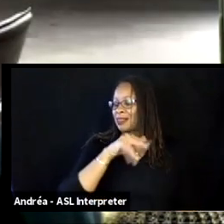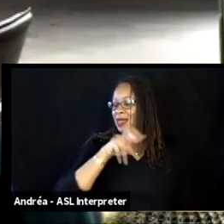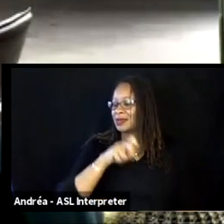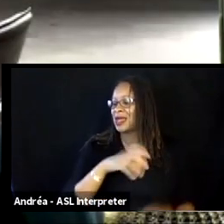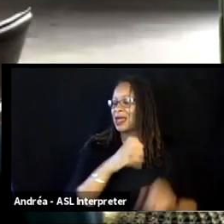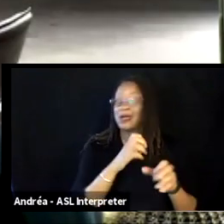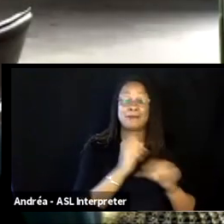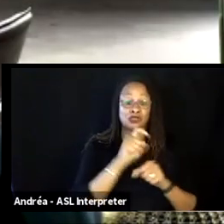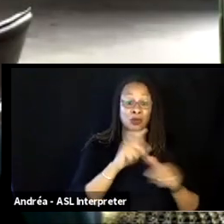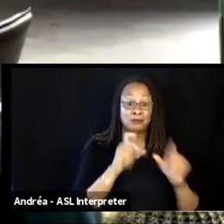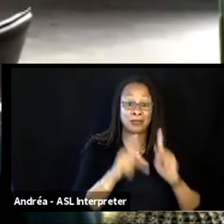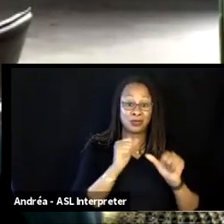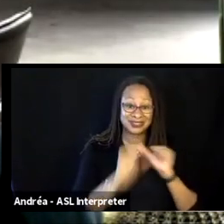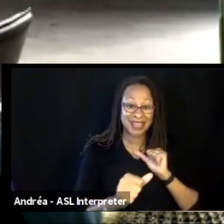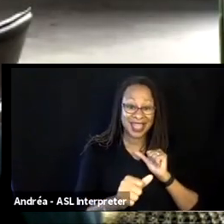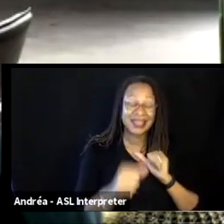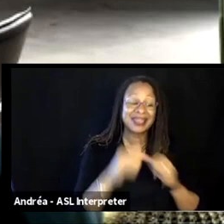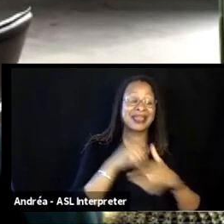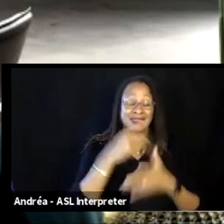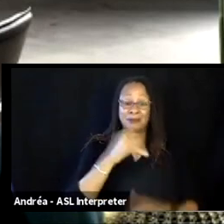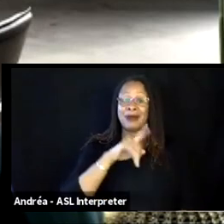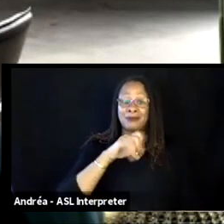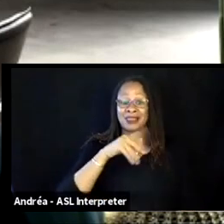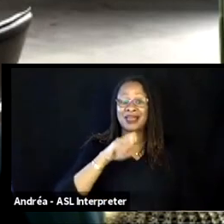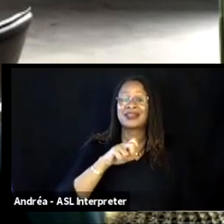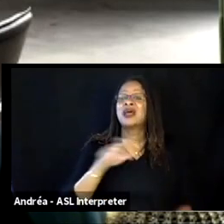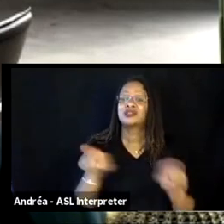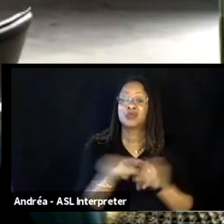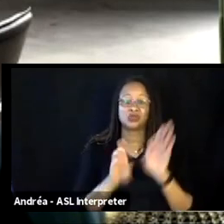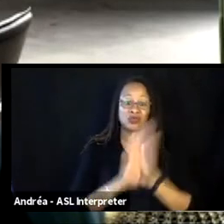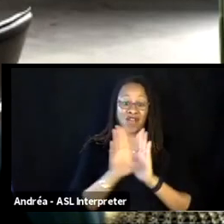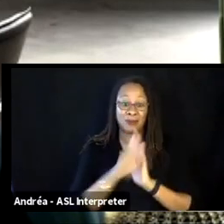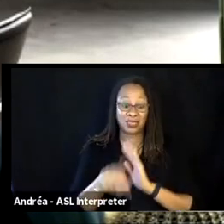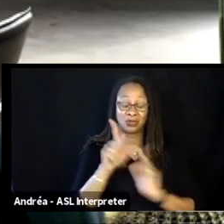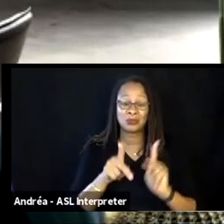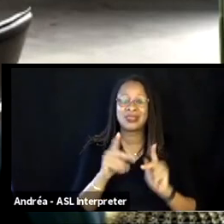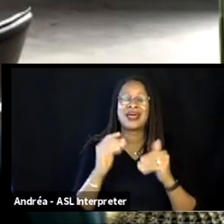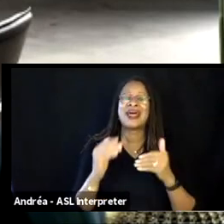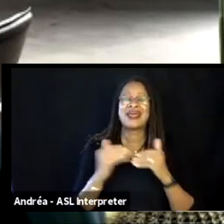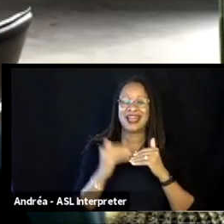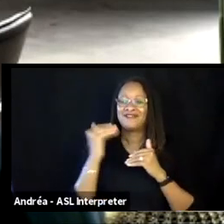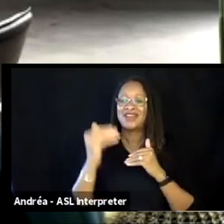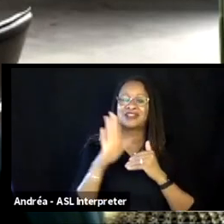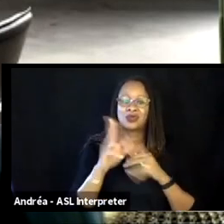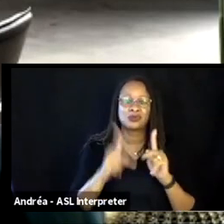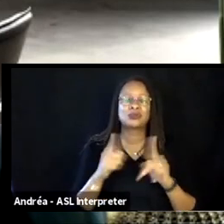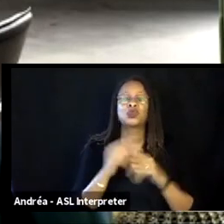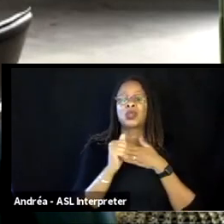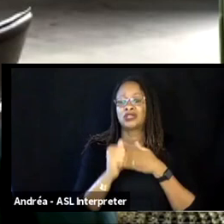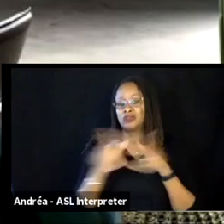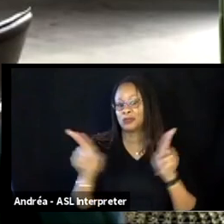them in the pipeline in the industry, it's developing them and advancing them to leadership